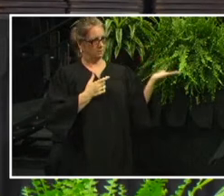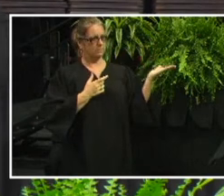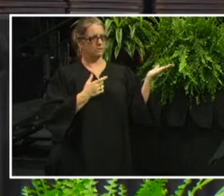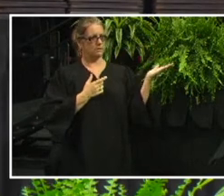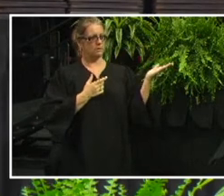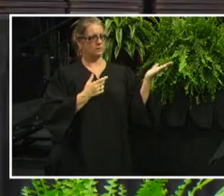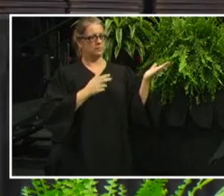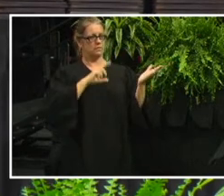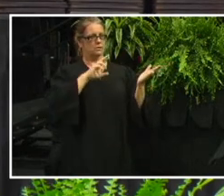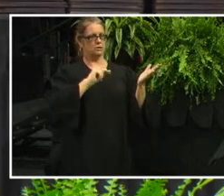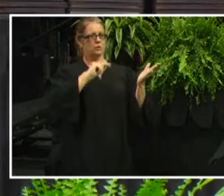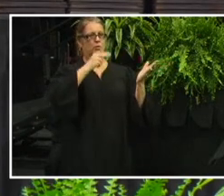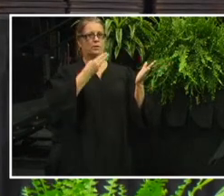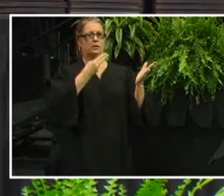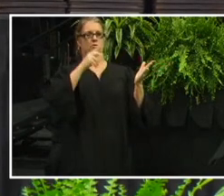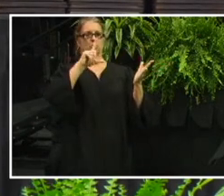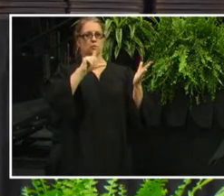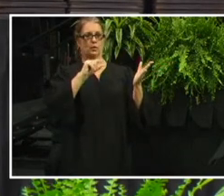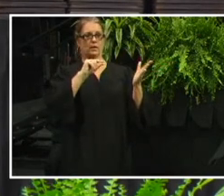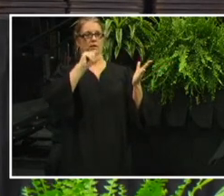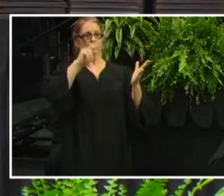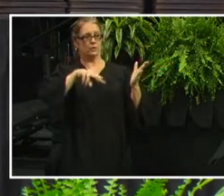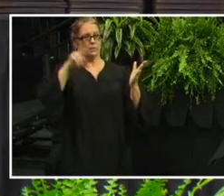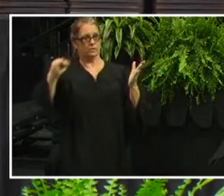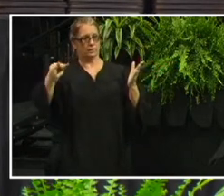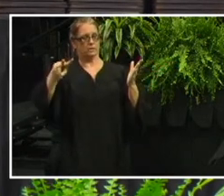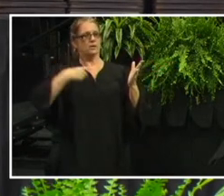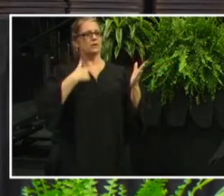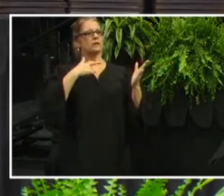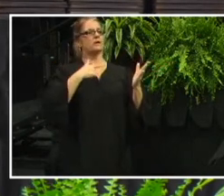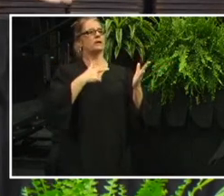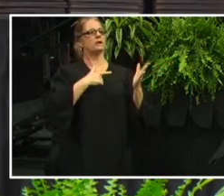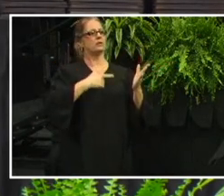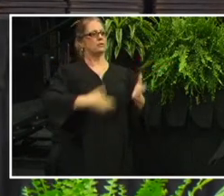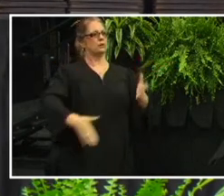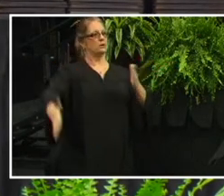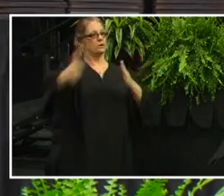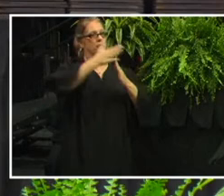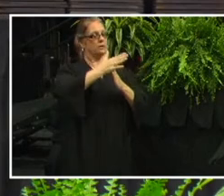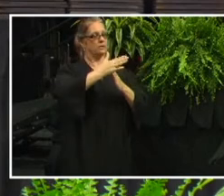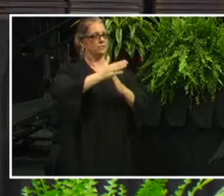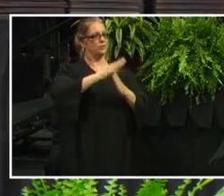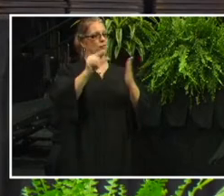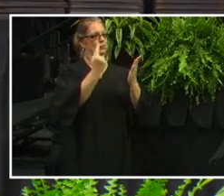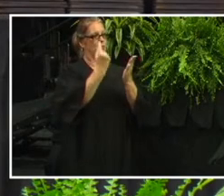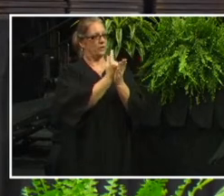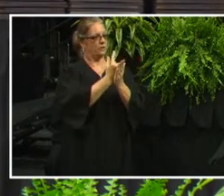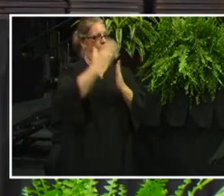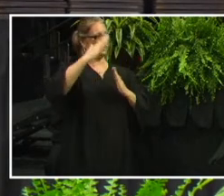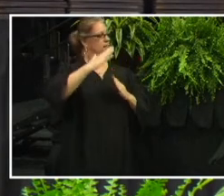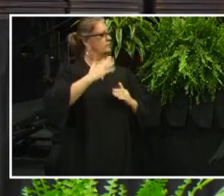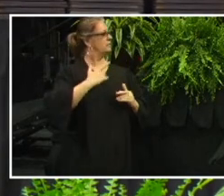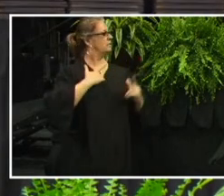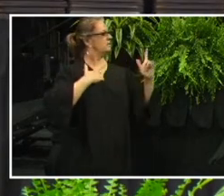The New Hampstead 2022 salutatorian is Bao Tran.